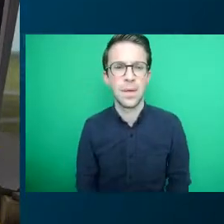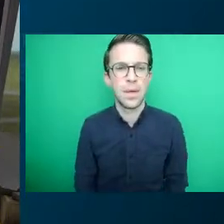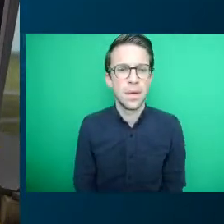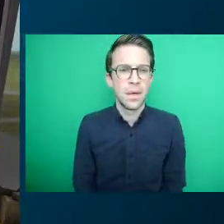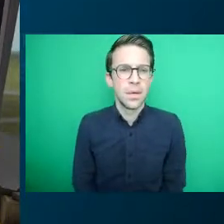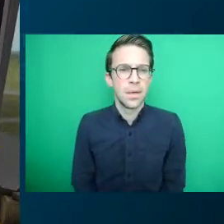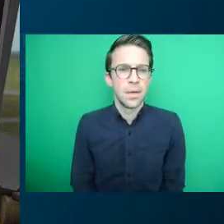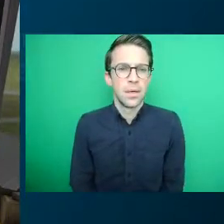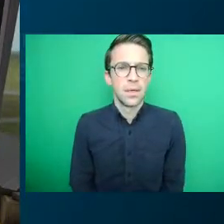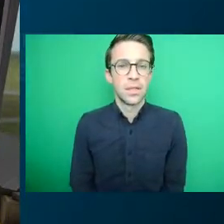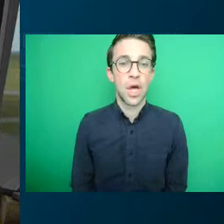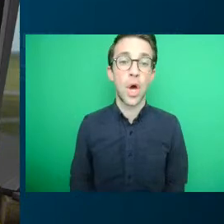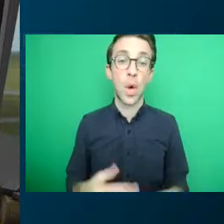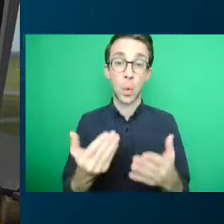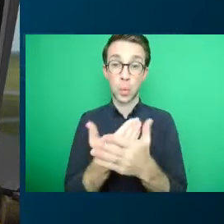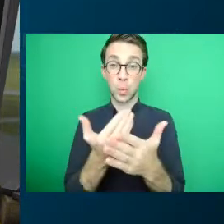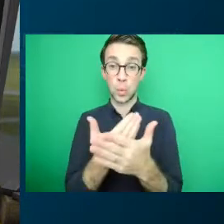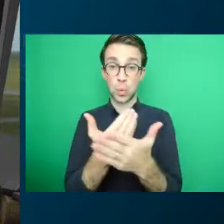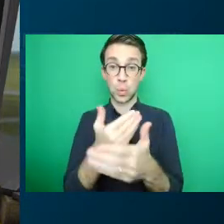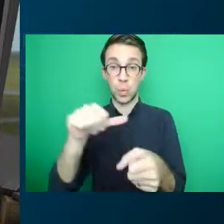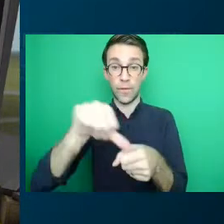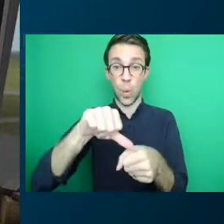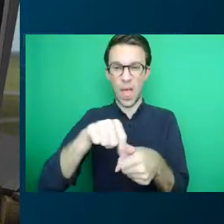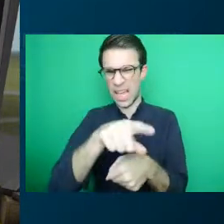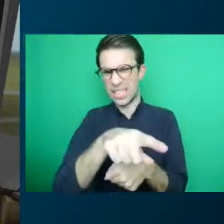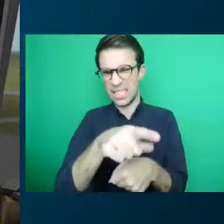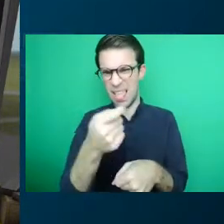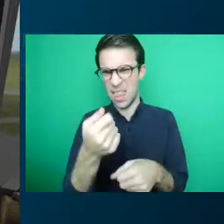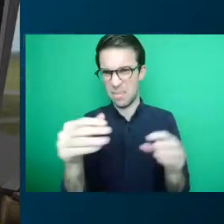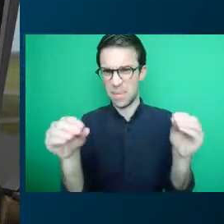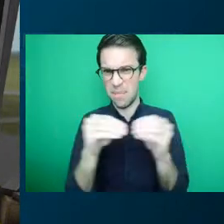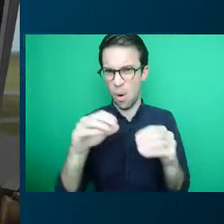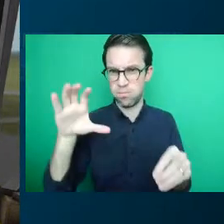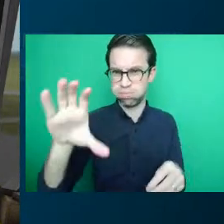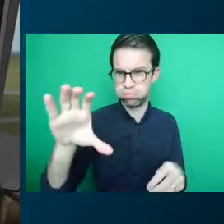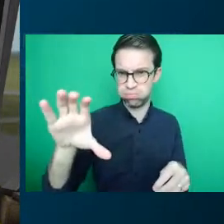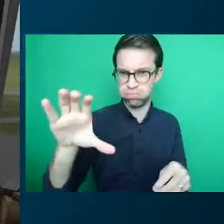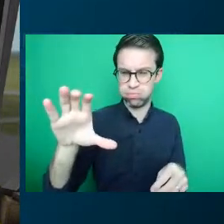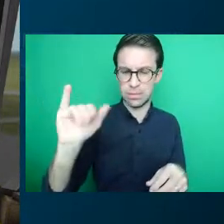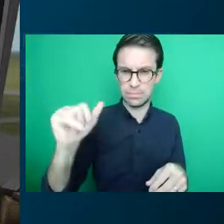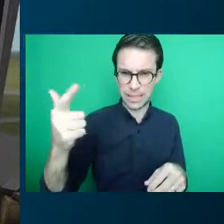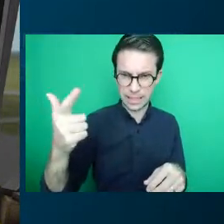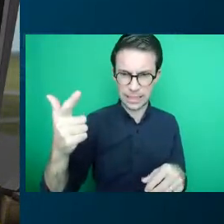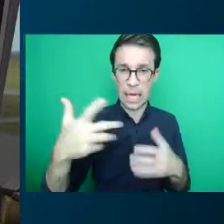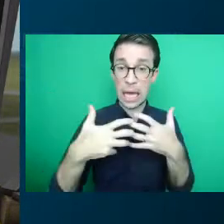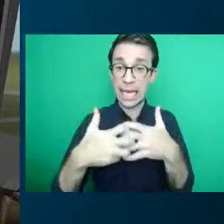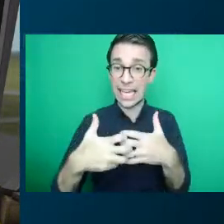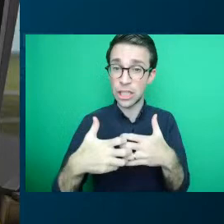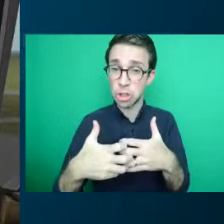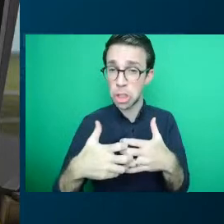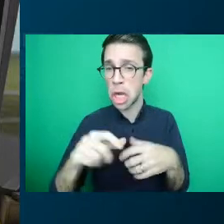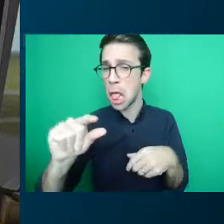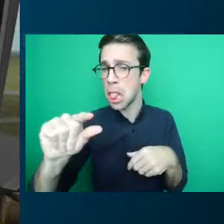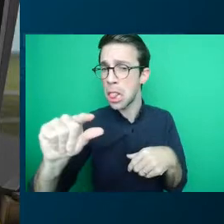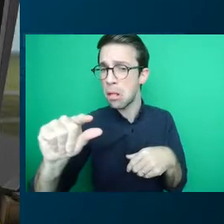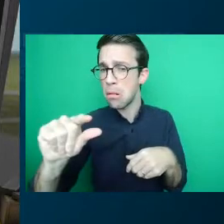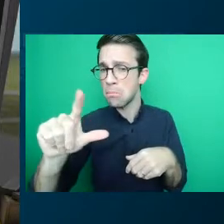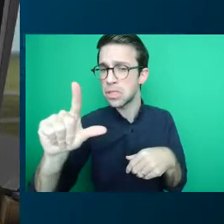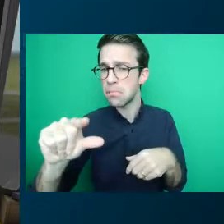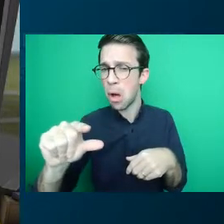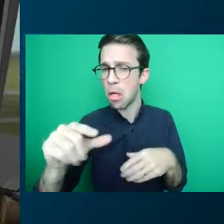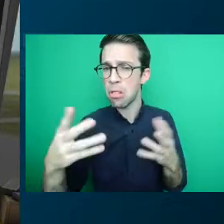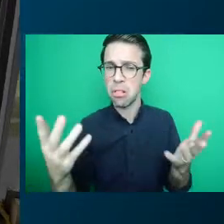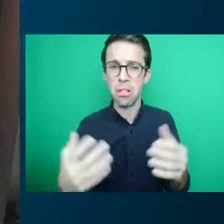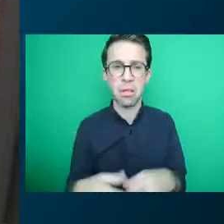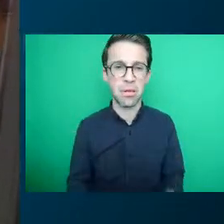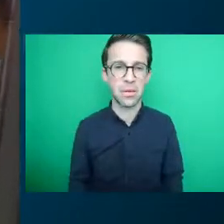a different fuel tank on. I'm going to put a little bit bigger fuel tank on. And if I go to engines, I'm going to put a little bit smaller engine. So we'll just